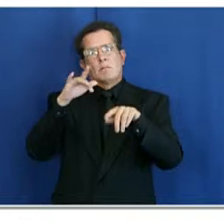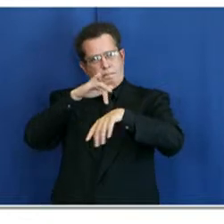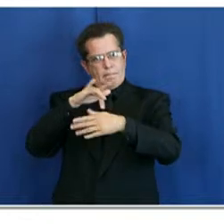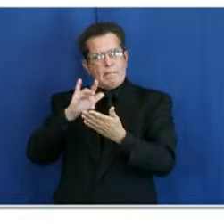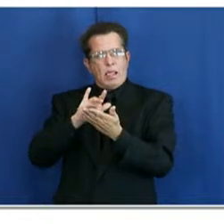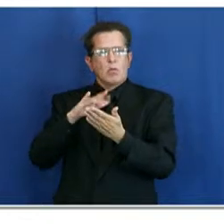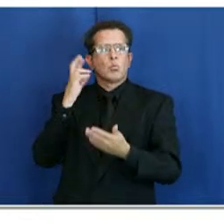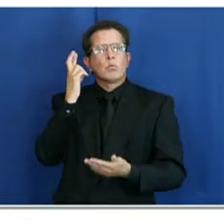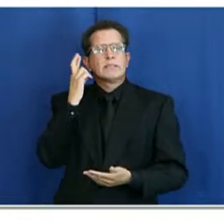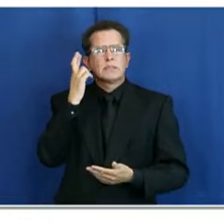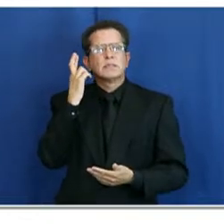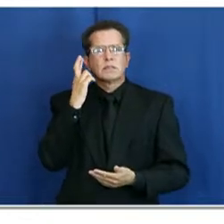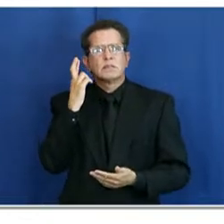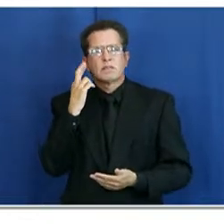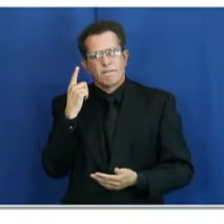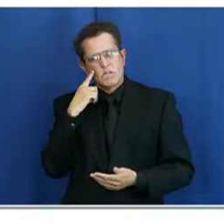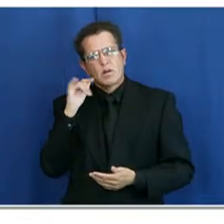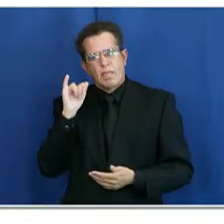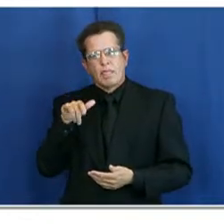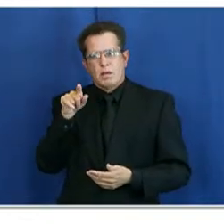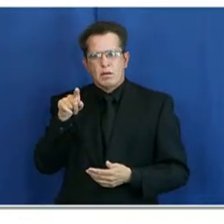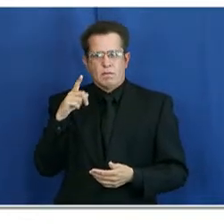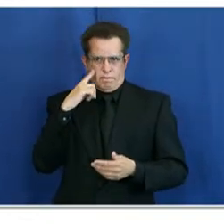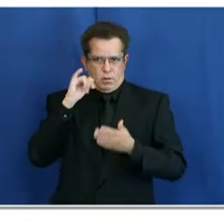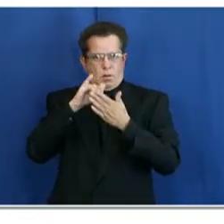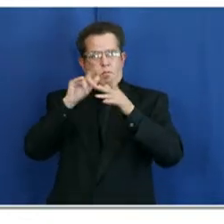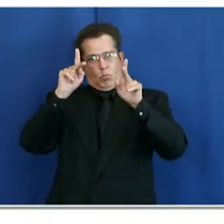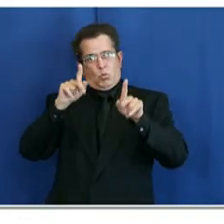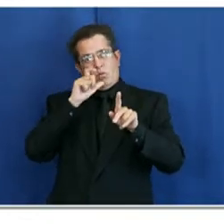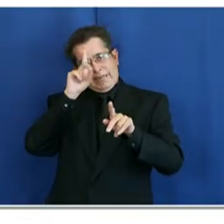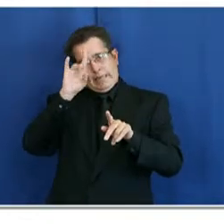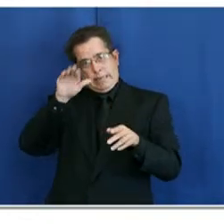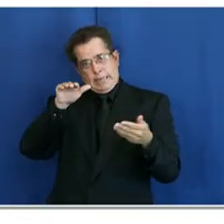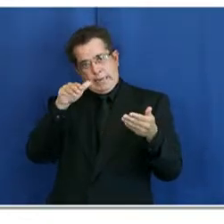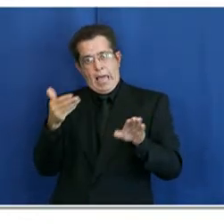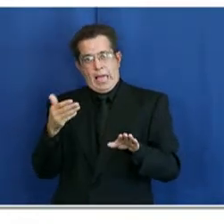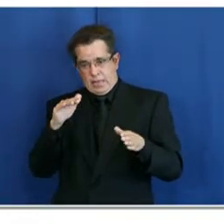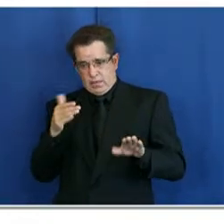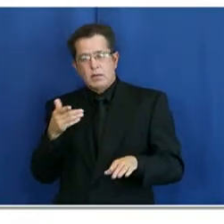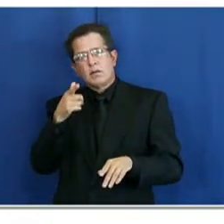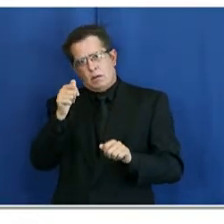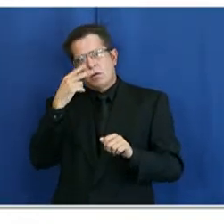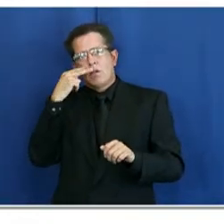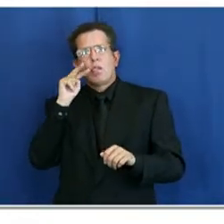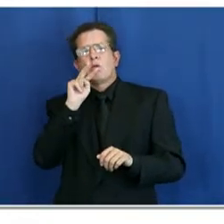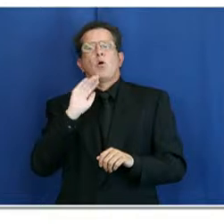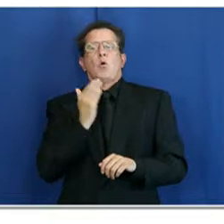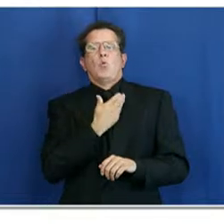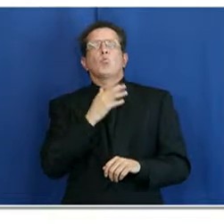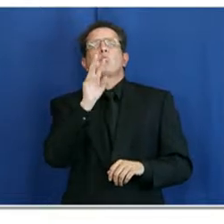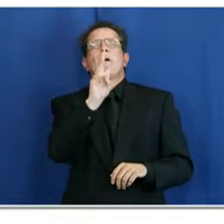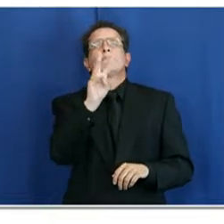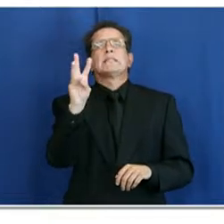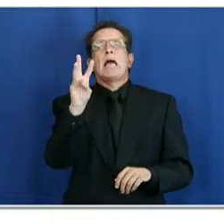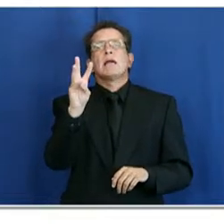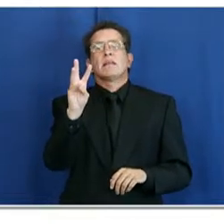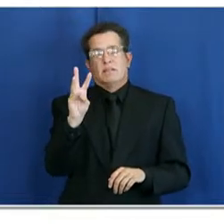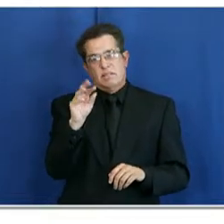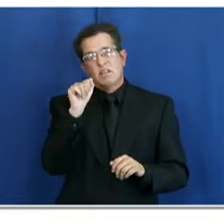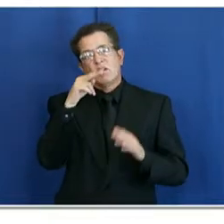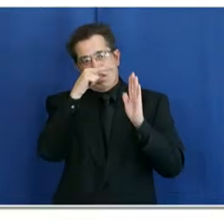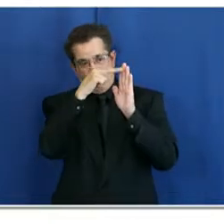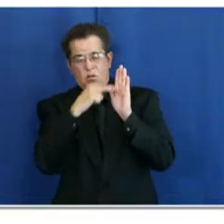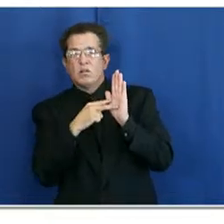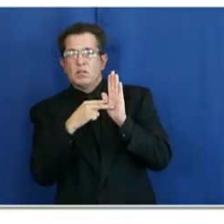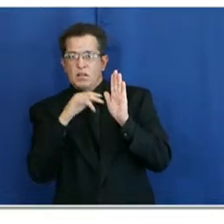conditions for our individuals that have died, you can go to our website and look